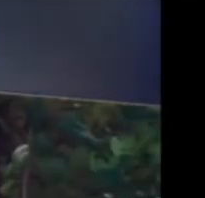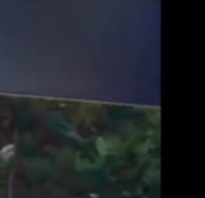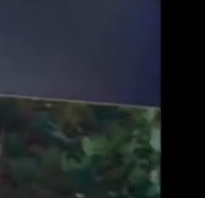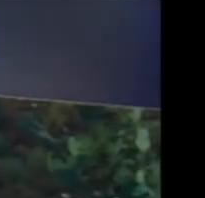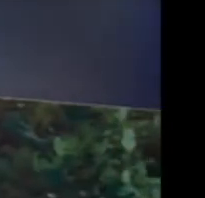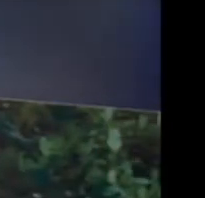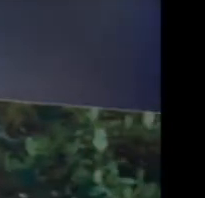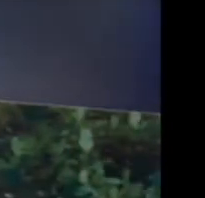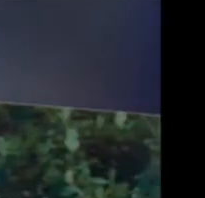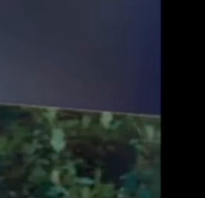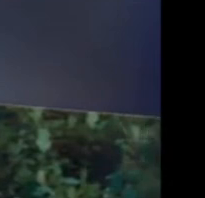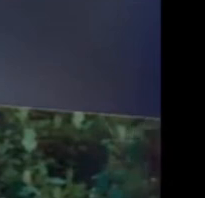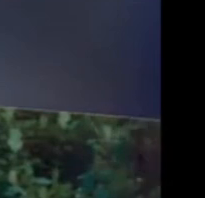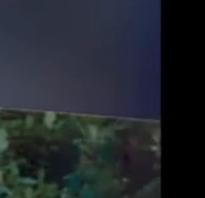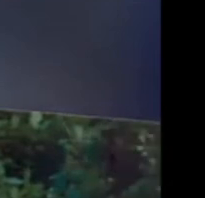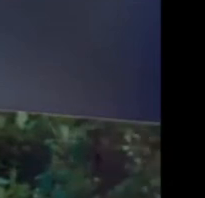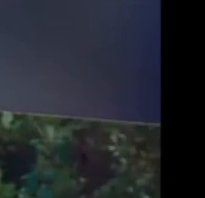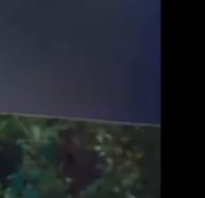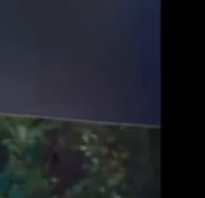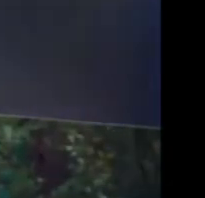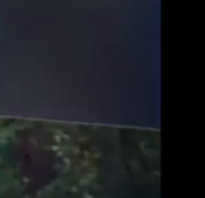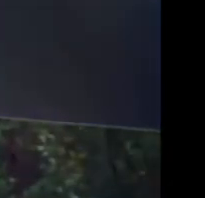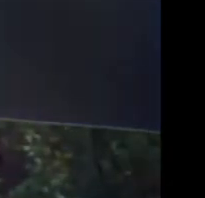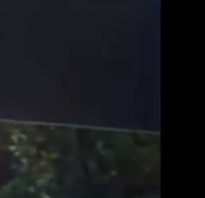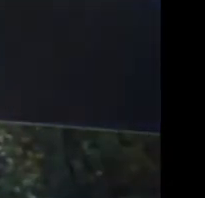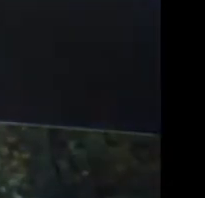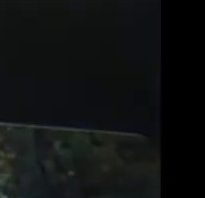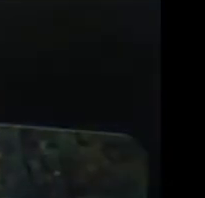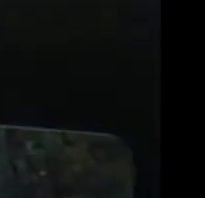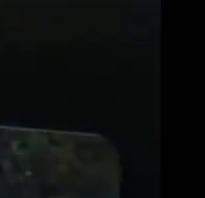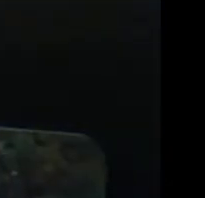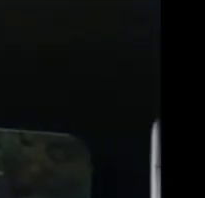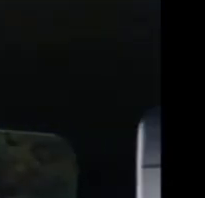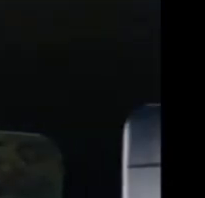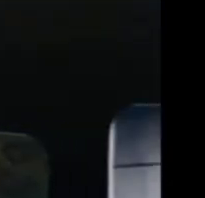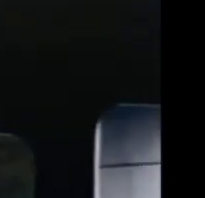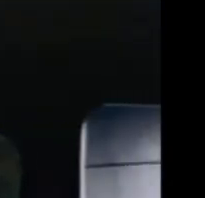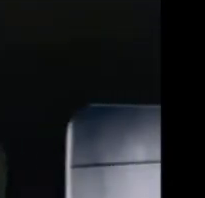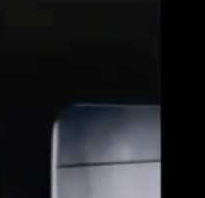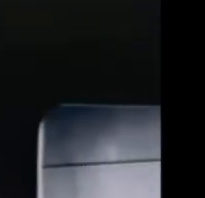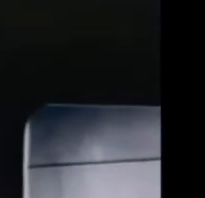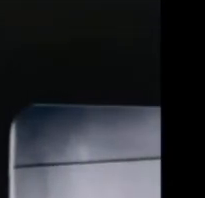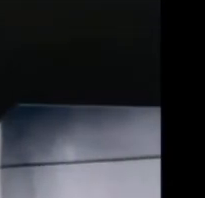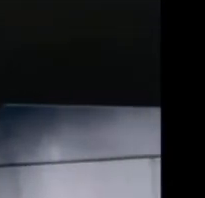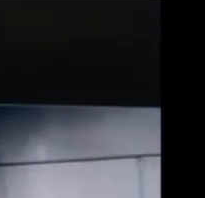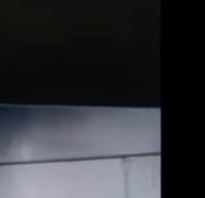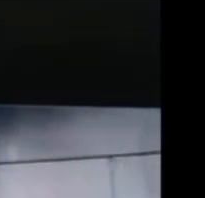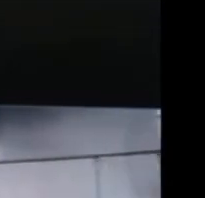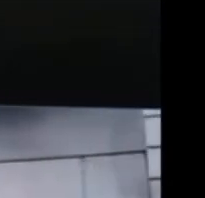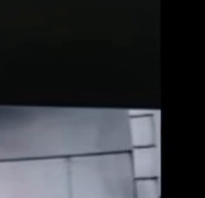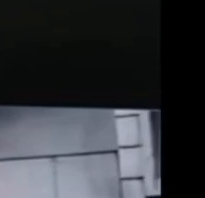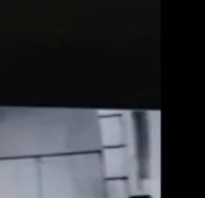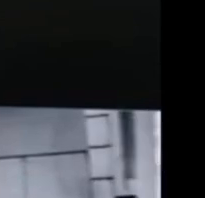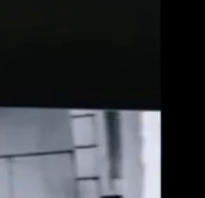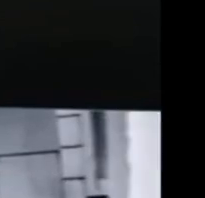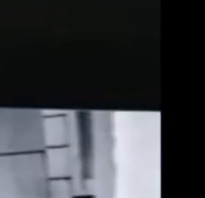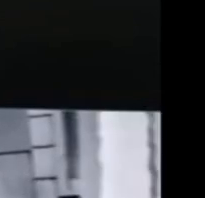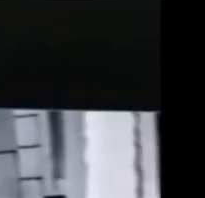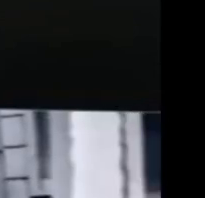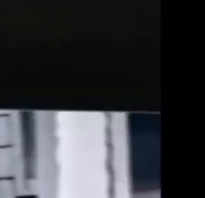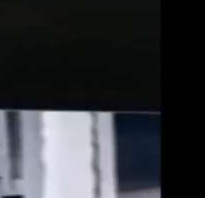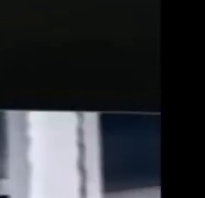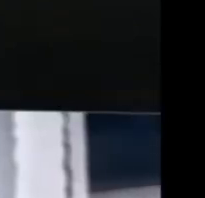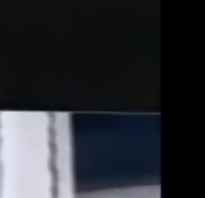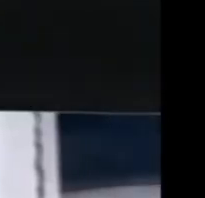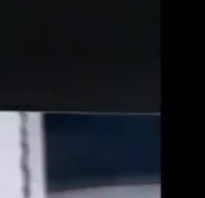the scene on the latest news. Enemy fire brought some good men down who were